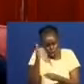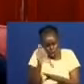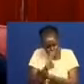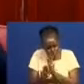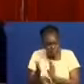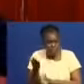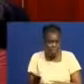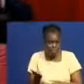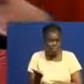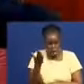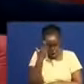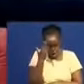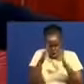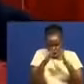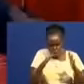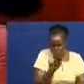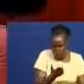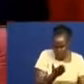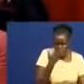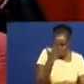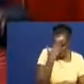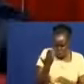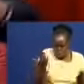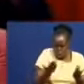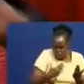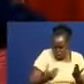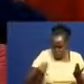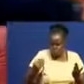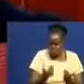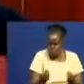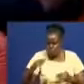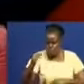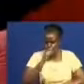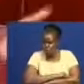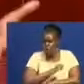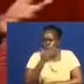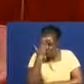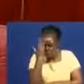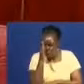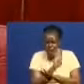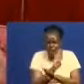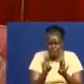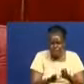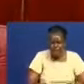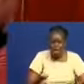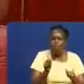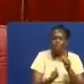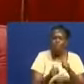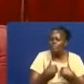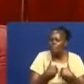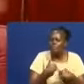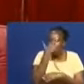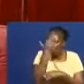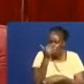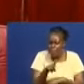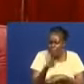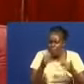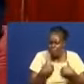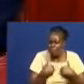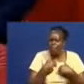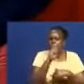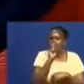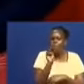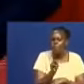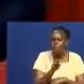everything. They know your houses. They know where your kids go to school. They know which properties of land you have. Why must somebody